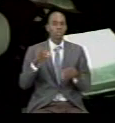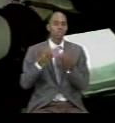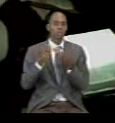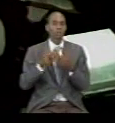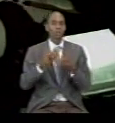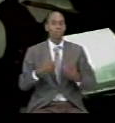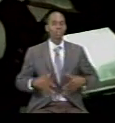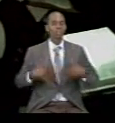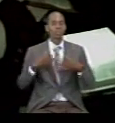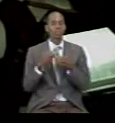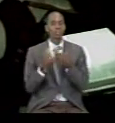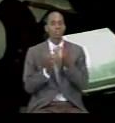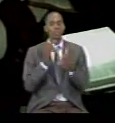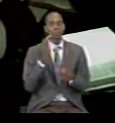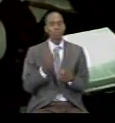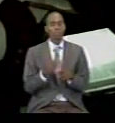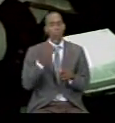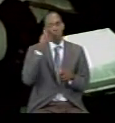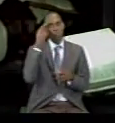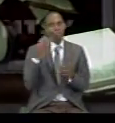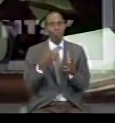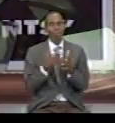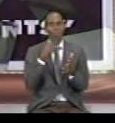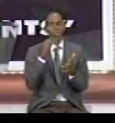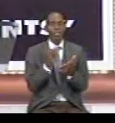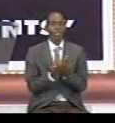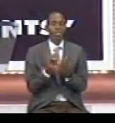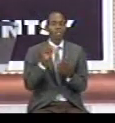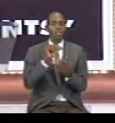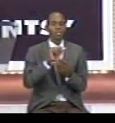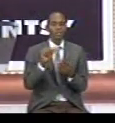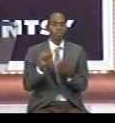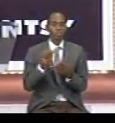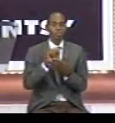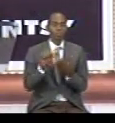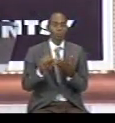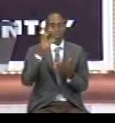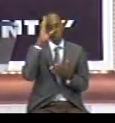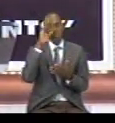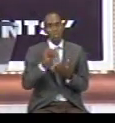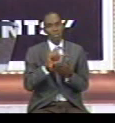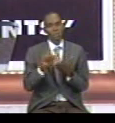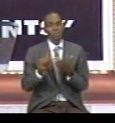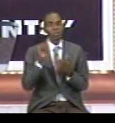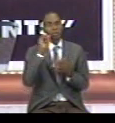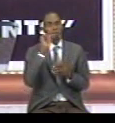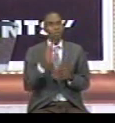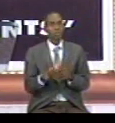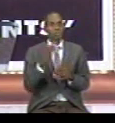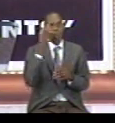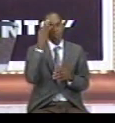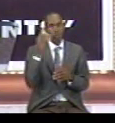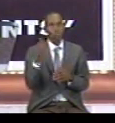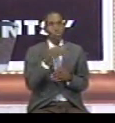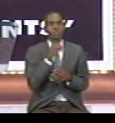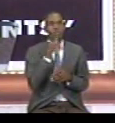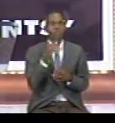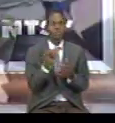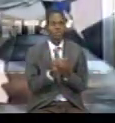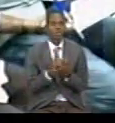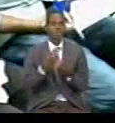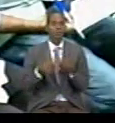name. Because it says, adulterers and adulteresses, know ye not that the friendship of the world is enmity with